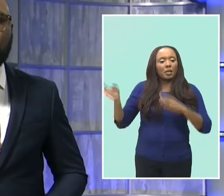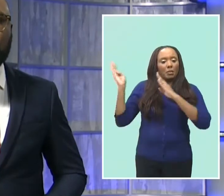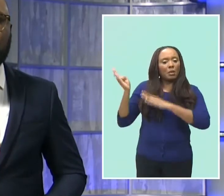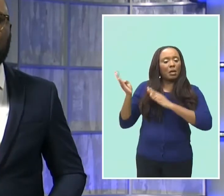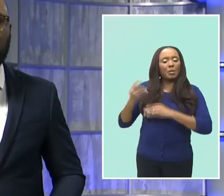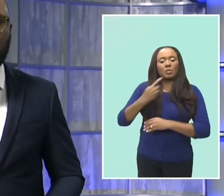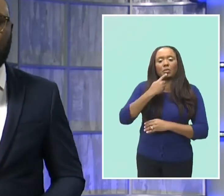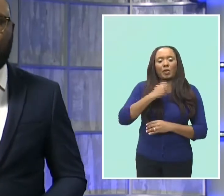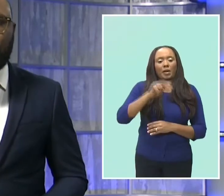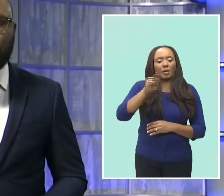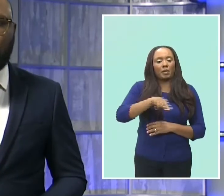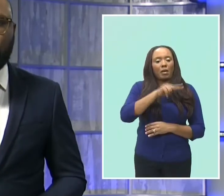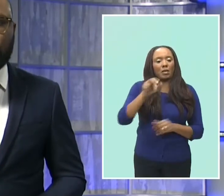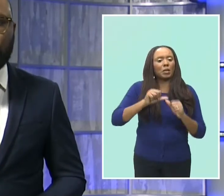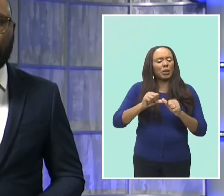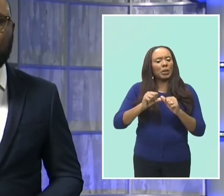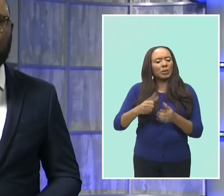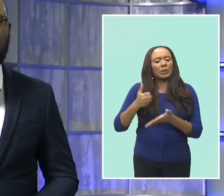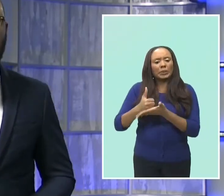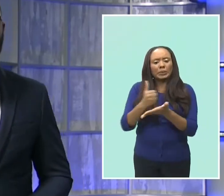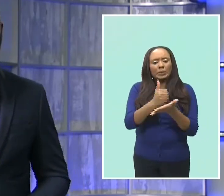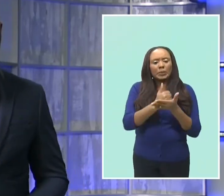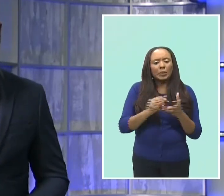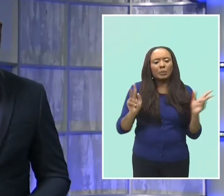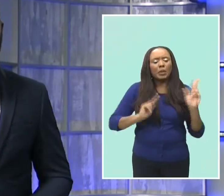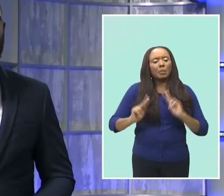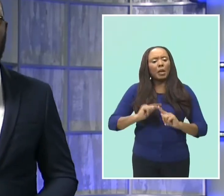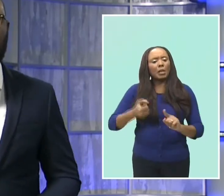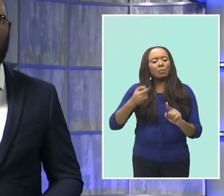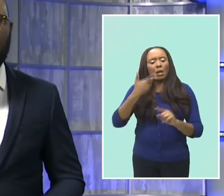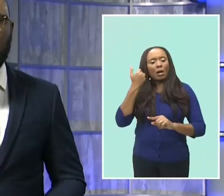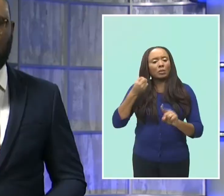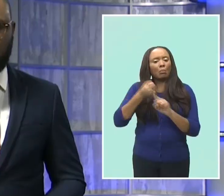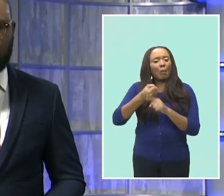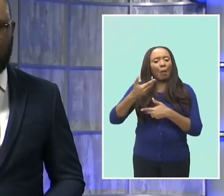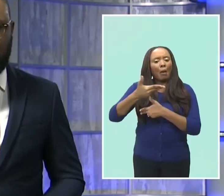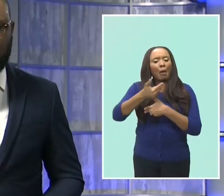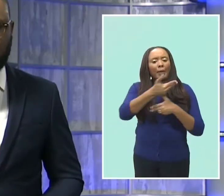Red Cross is continuing its operation of assisting those displaced by